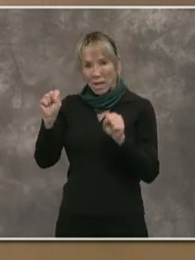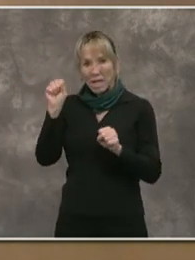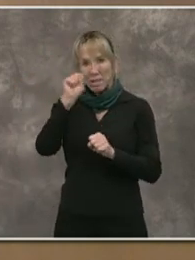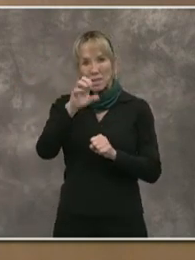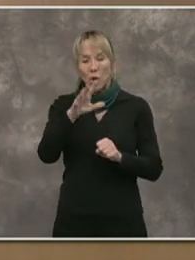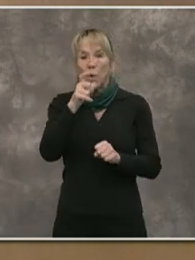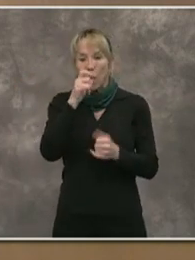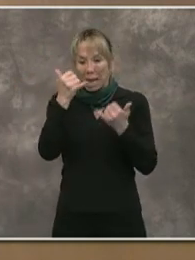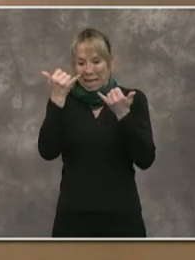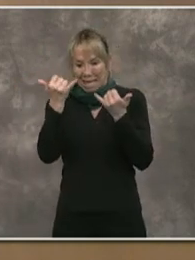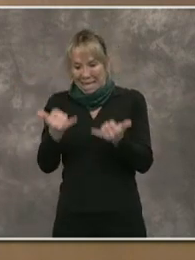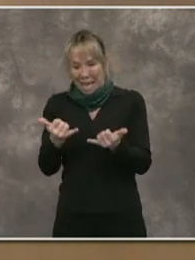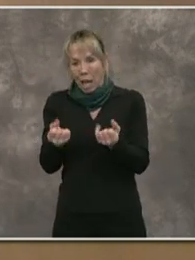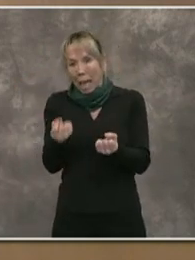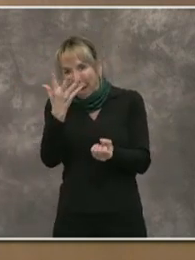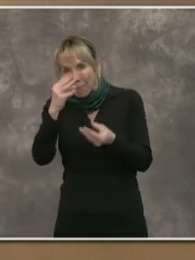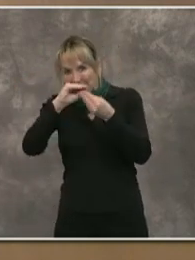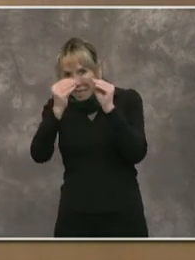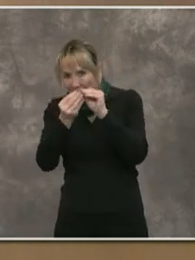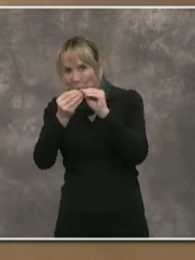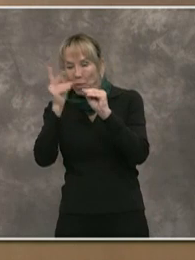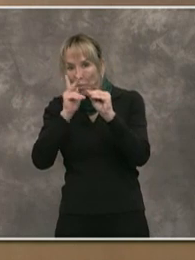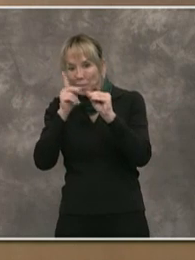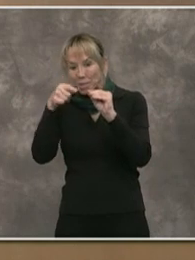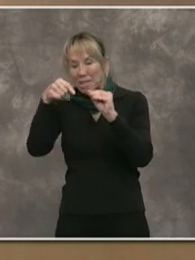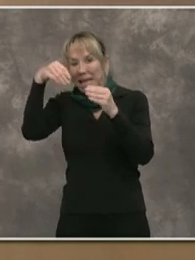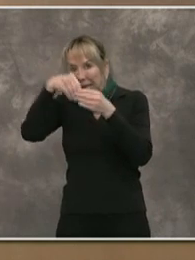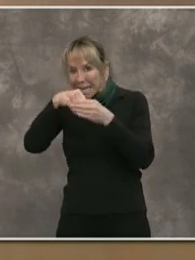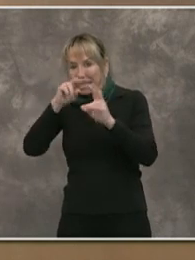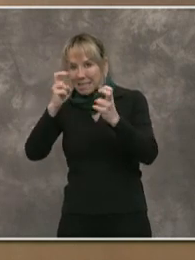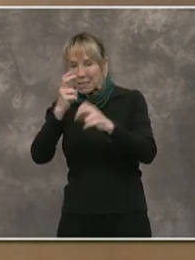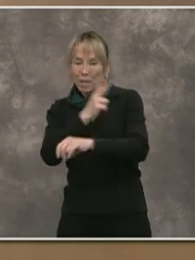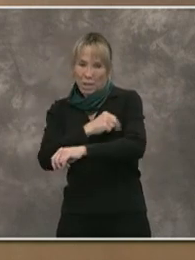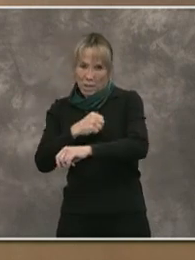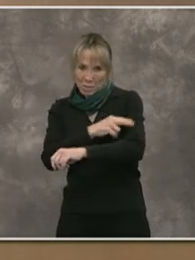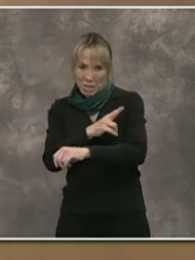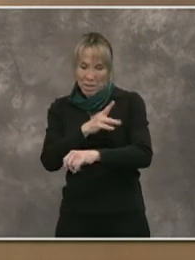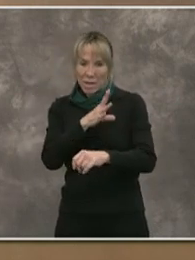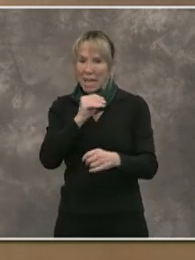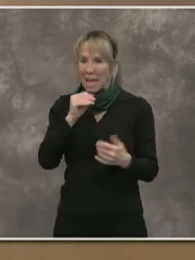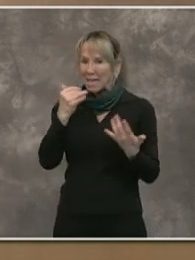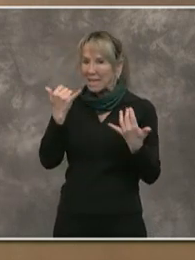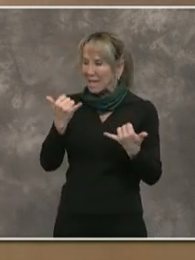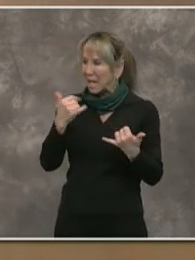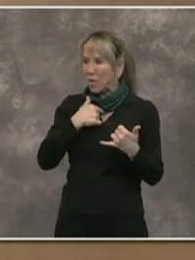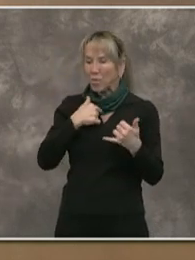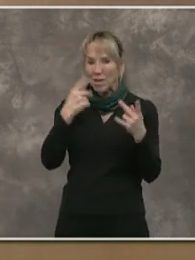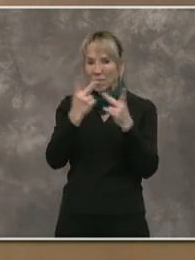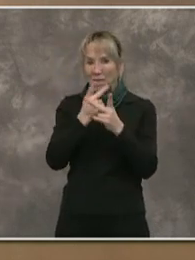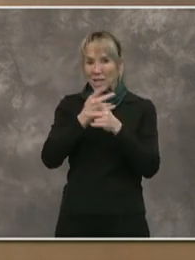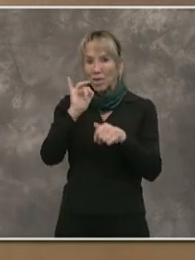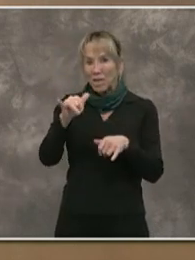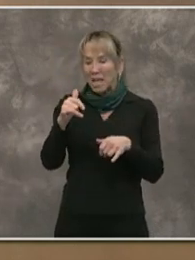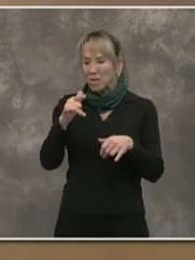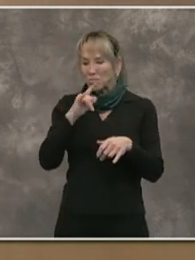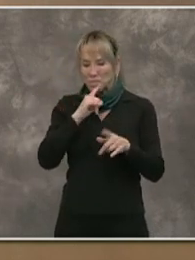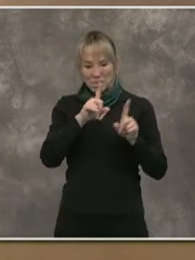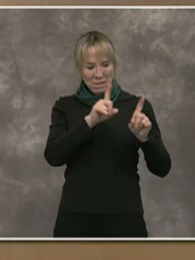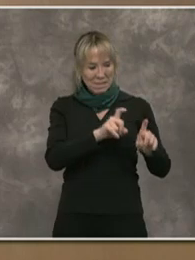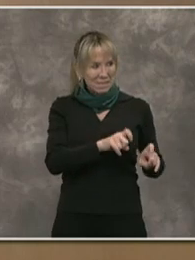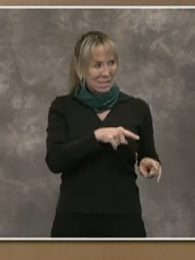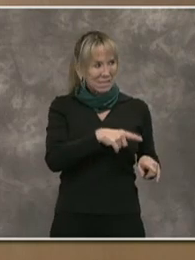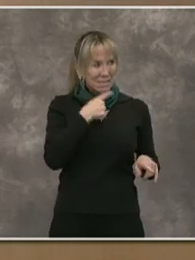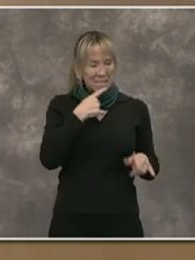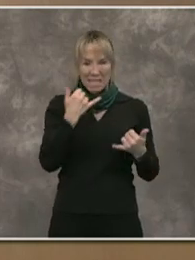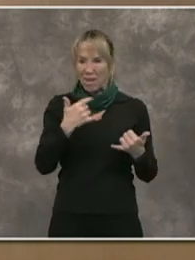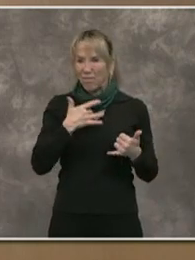few times that the real number of positive cases is likely 10 times more than what the testing shows. Has testing expanded to the